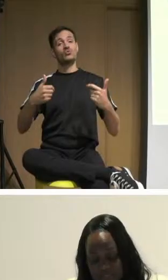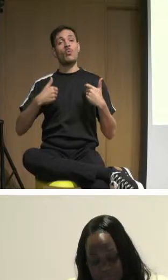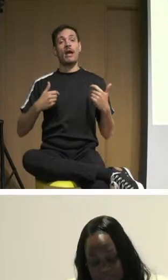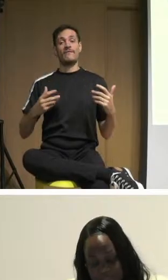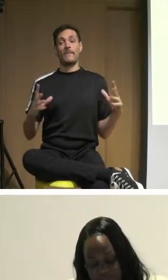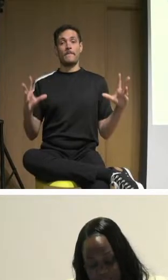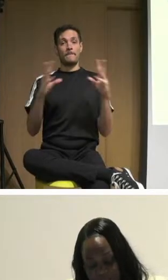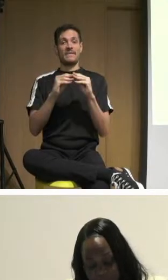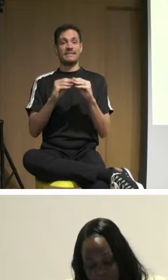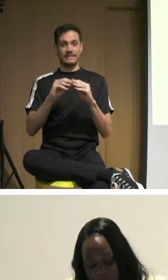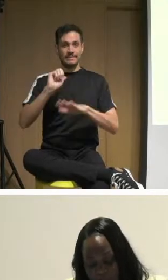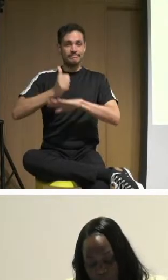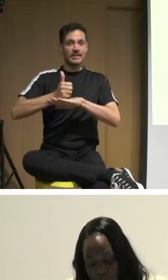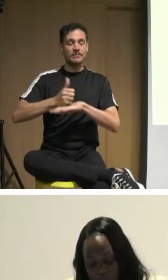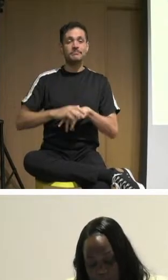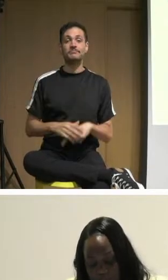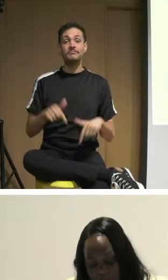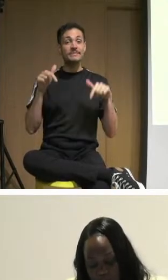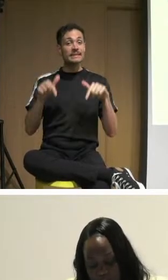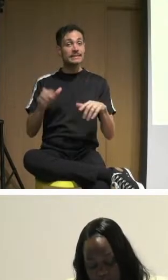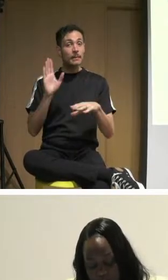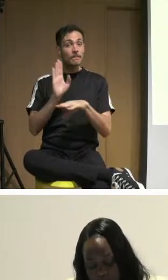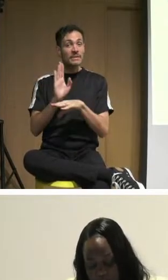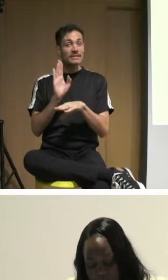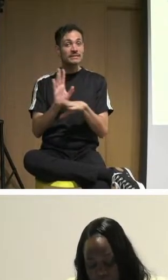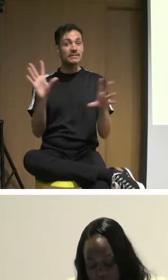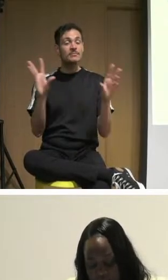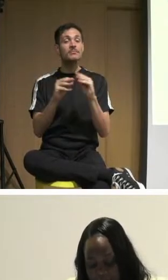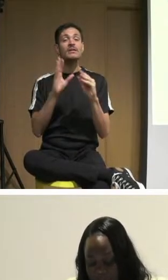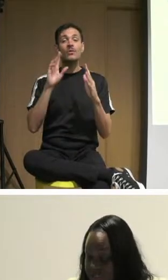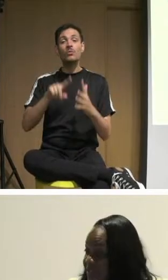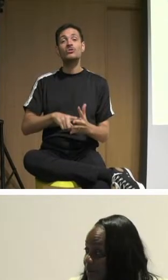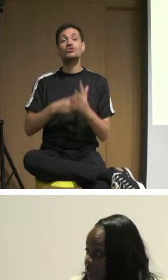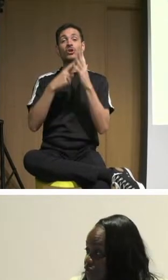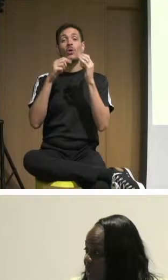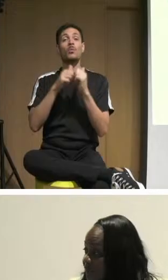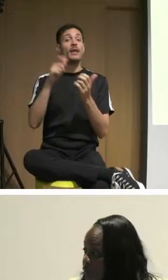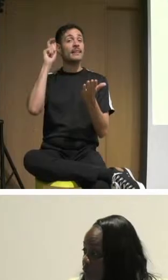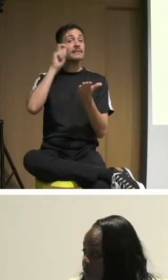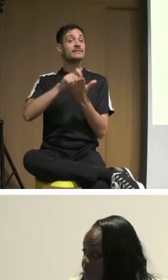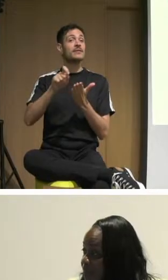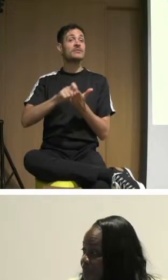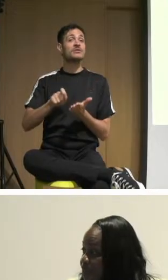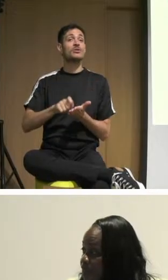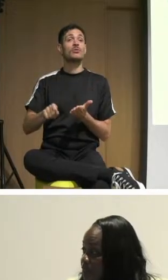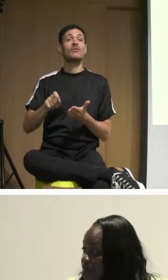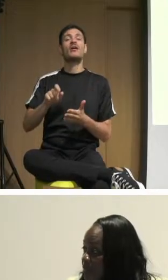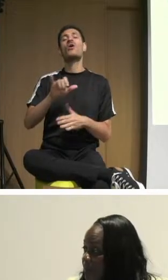this is the business meeting, and we'll begin with the secretary just establishing that we do have a quorum.